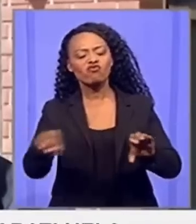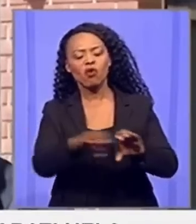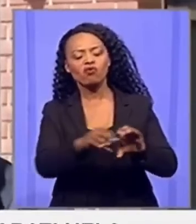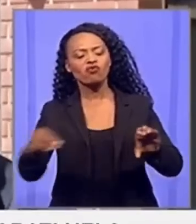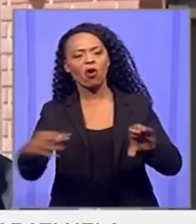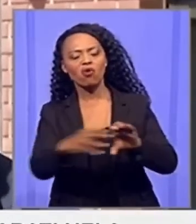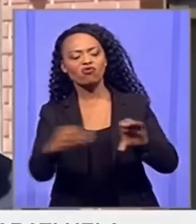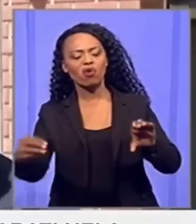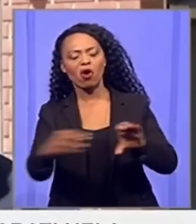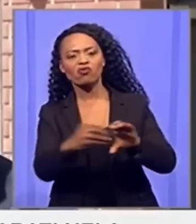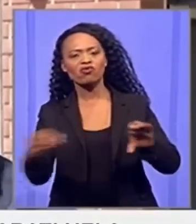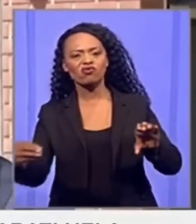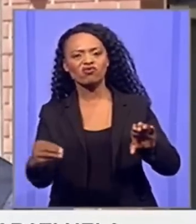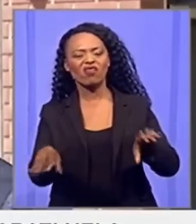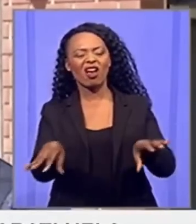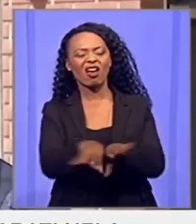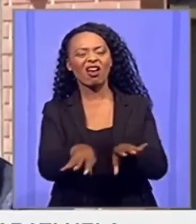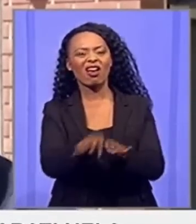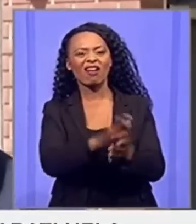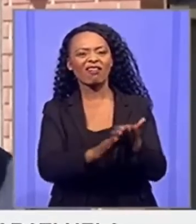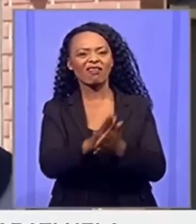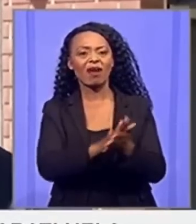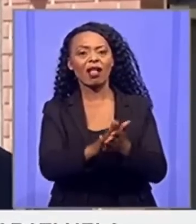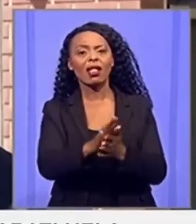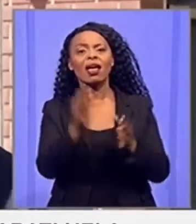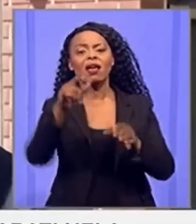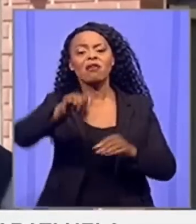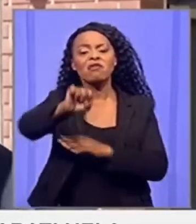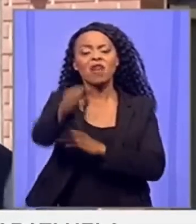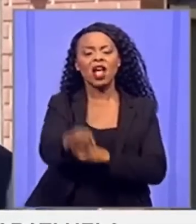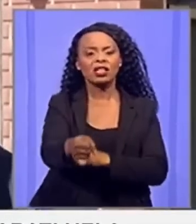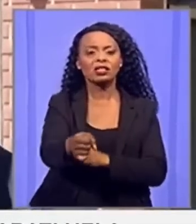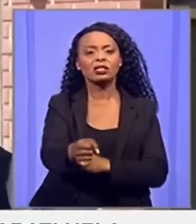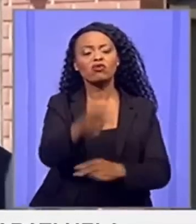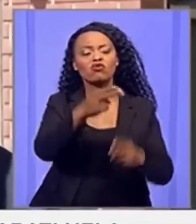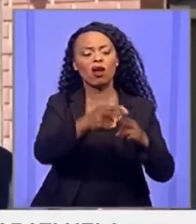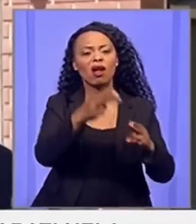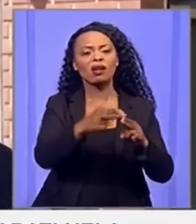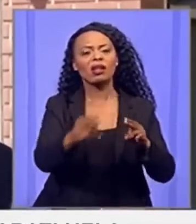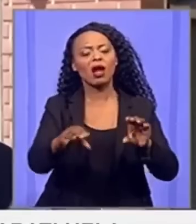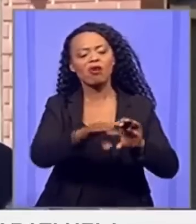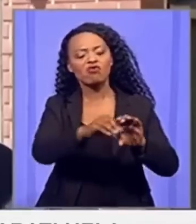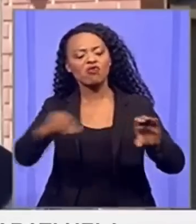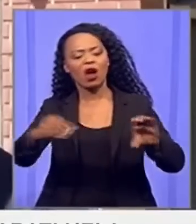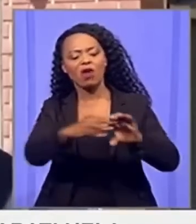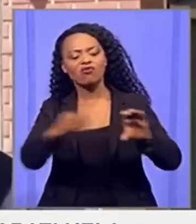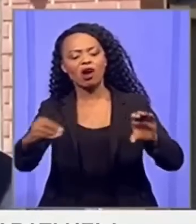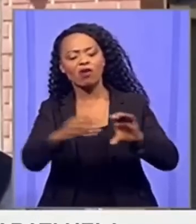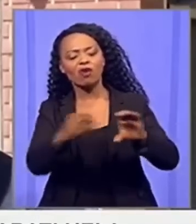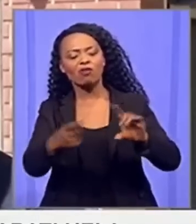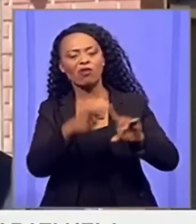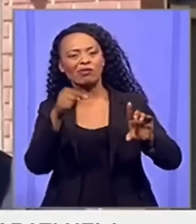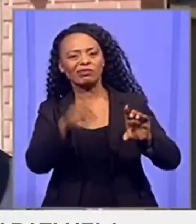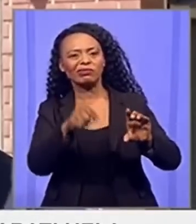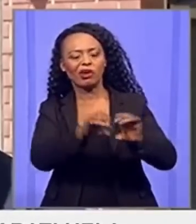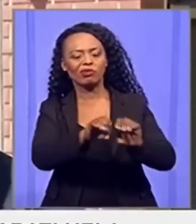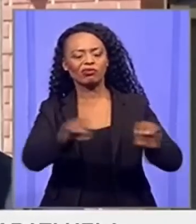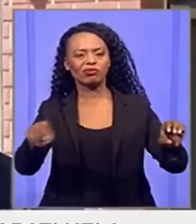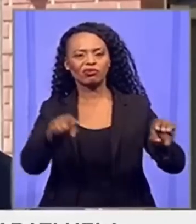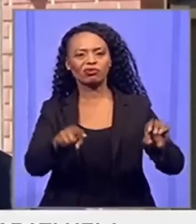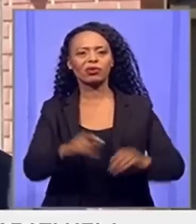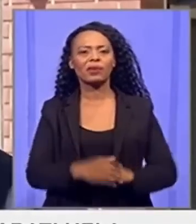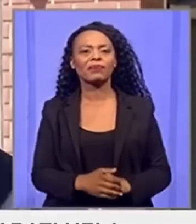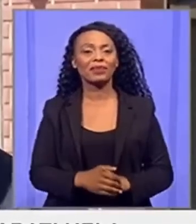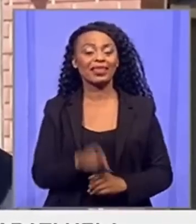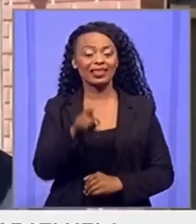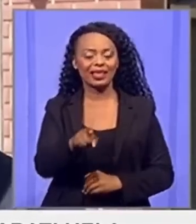leswe lotlhe le tswa mo di-toileteng le tswa kae le kae le flashiwang le fella mo piping ele. Now because setse le ke pipe ya both as cement and